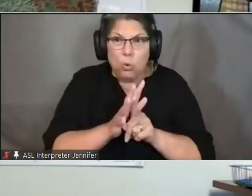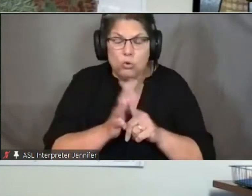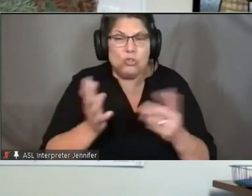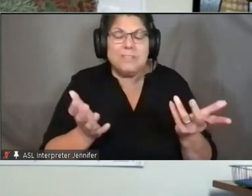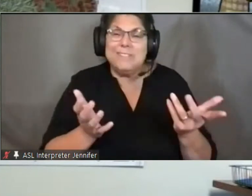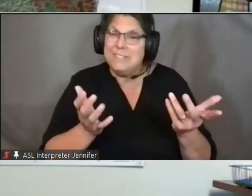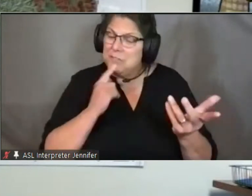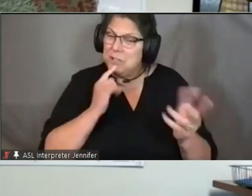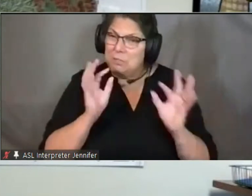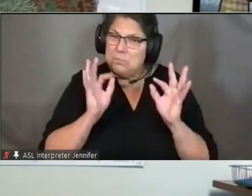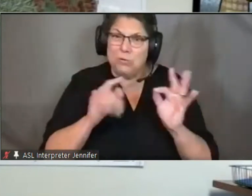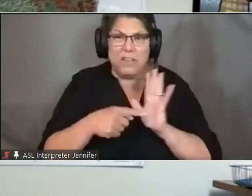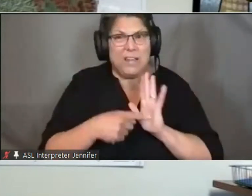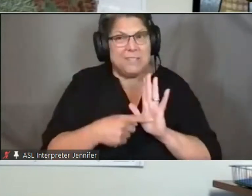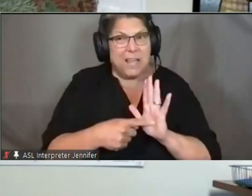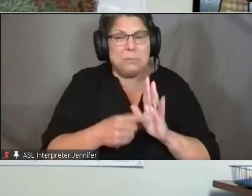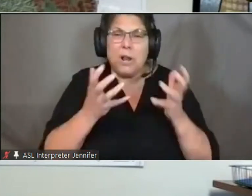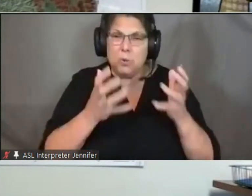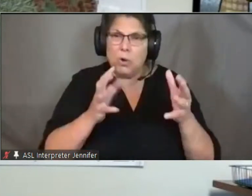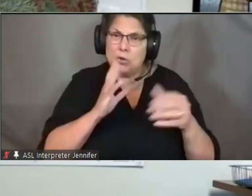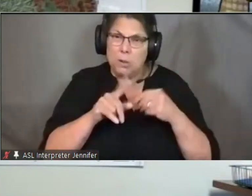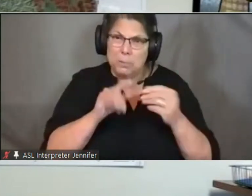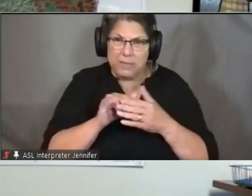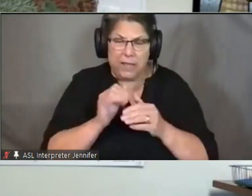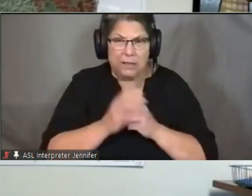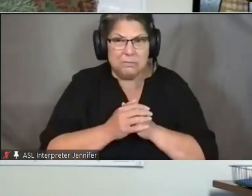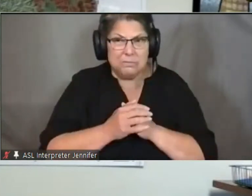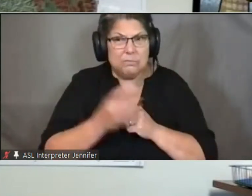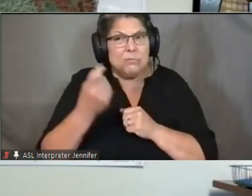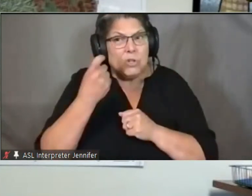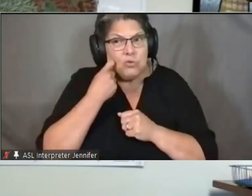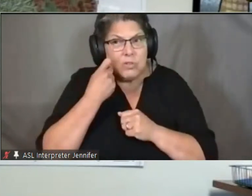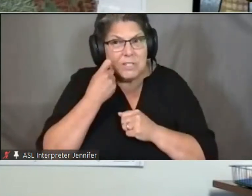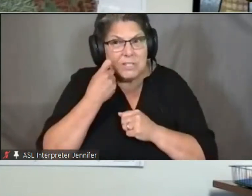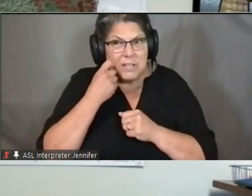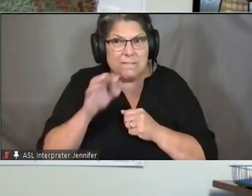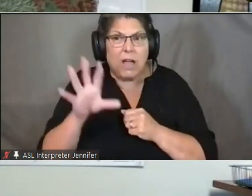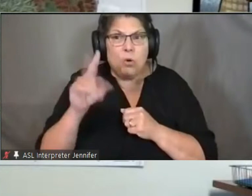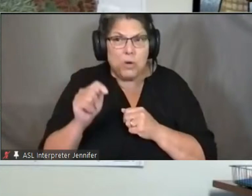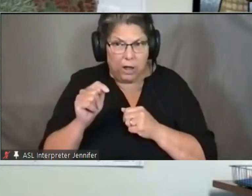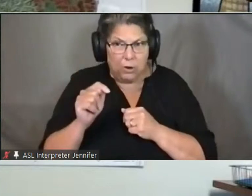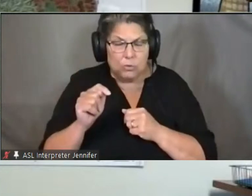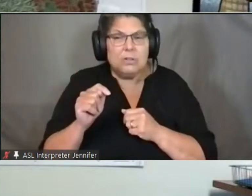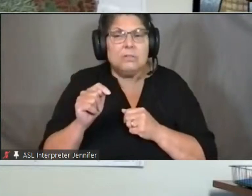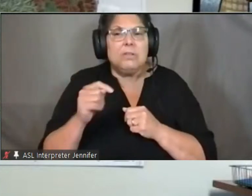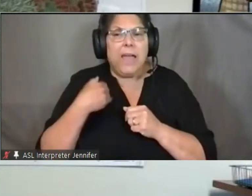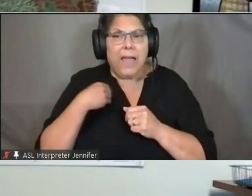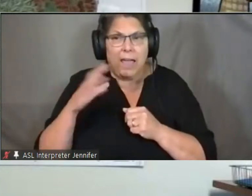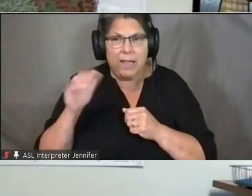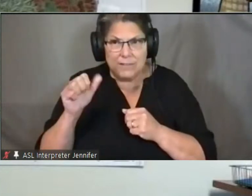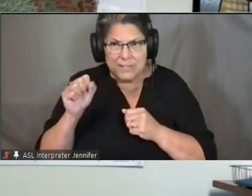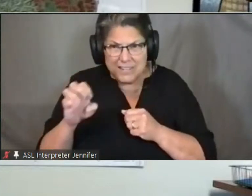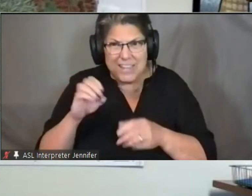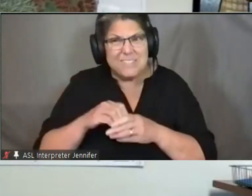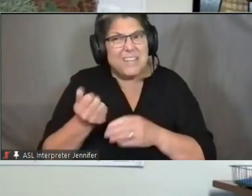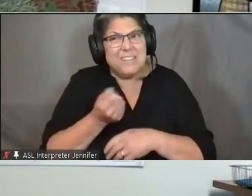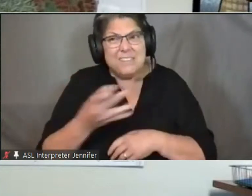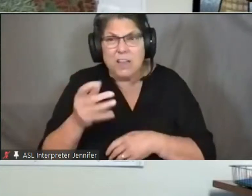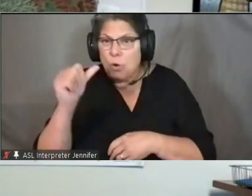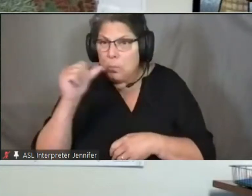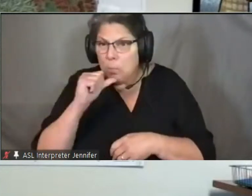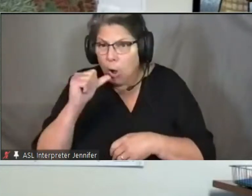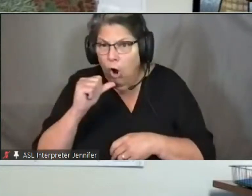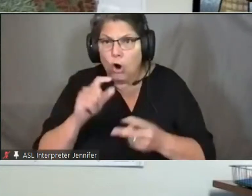and I want to review those. Recently reported, we've had cases in several bars and